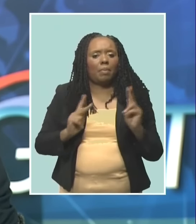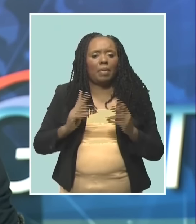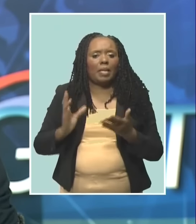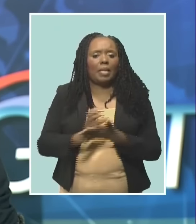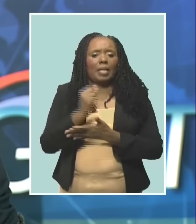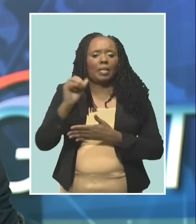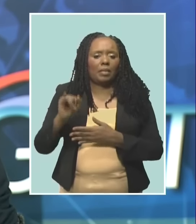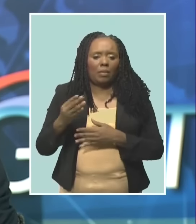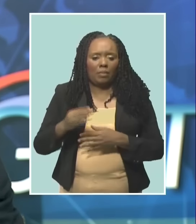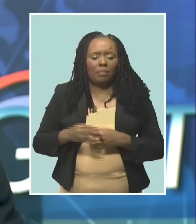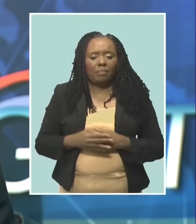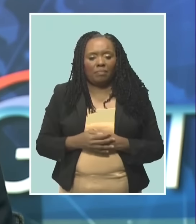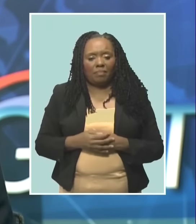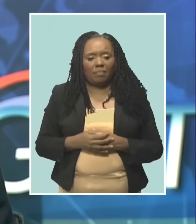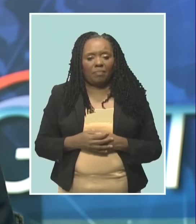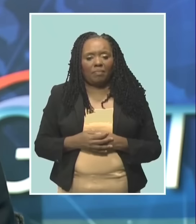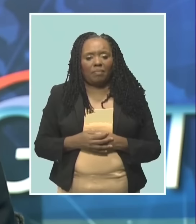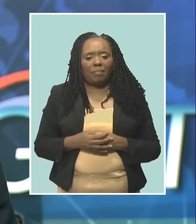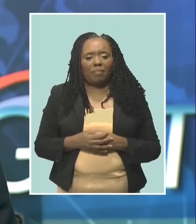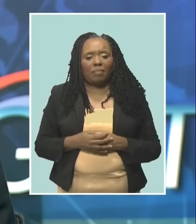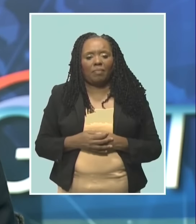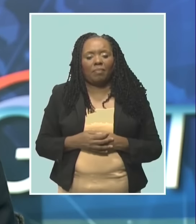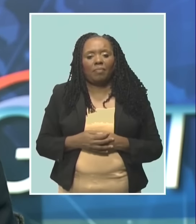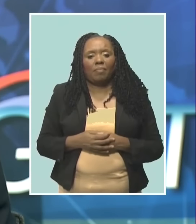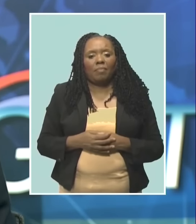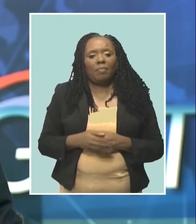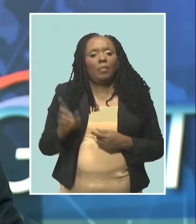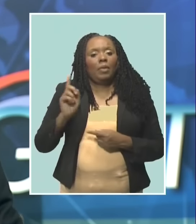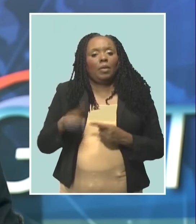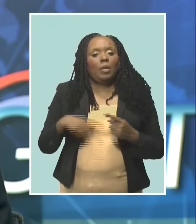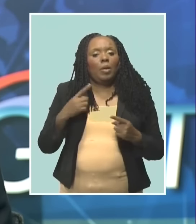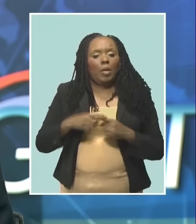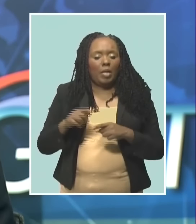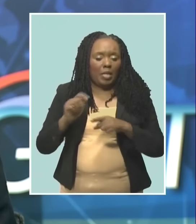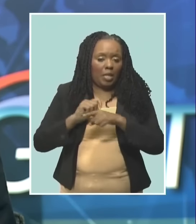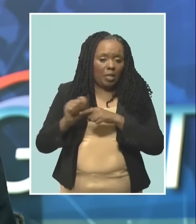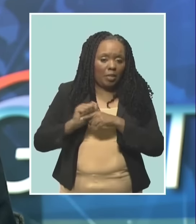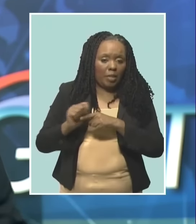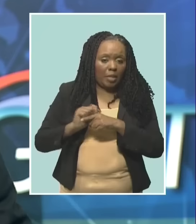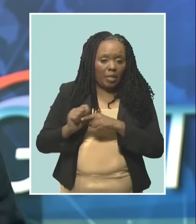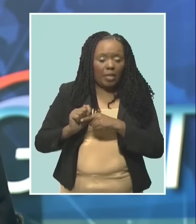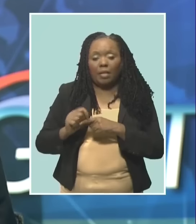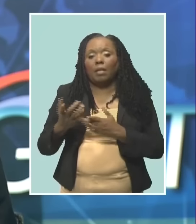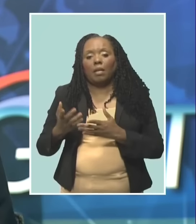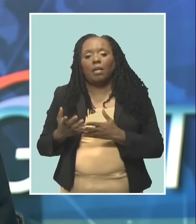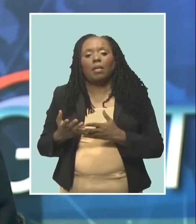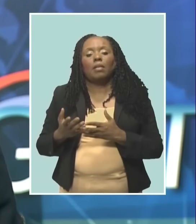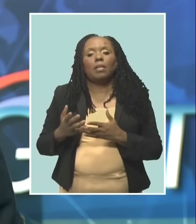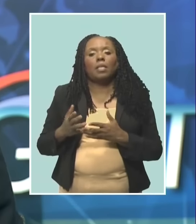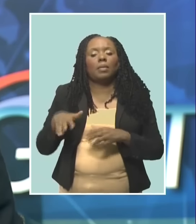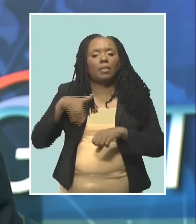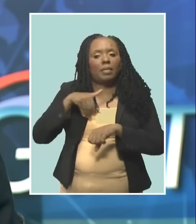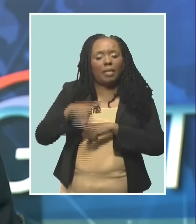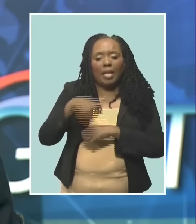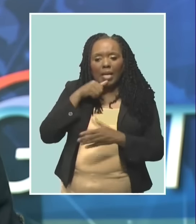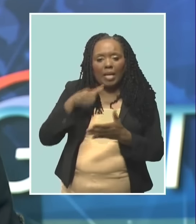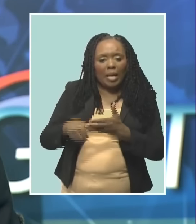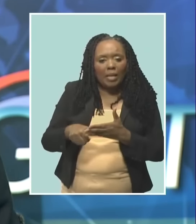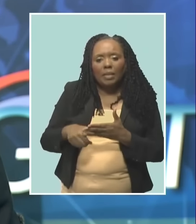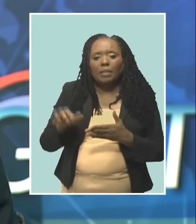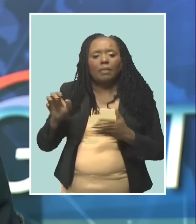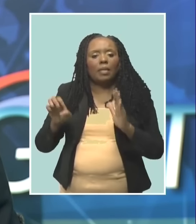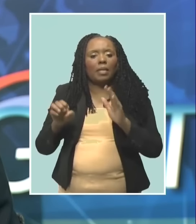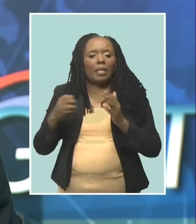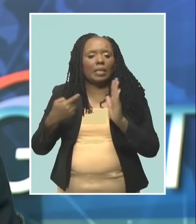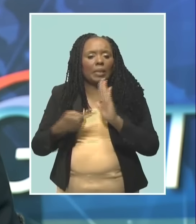asked to send formal letters of application to become permanent members of staff following their training. He says the electrical and air conditioning